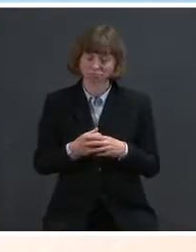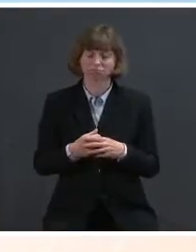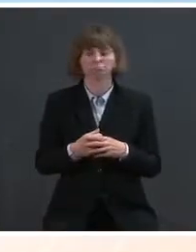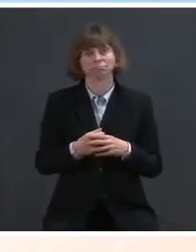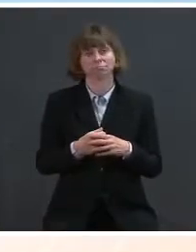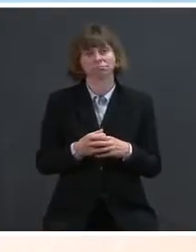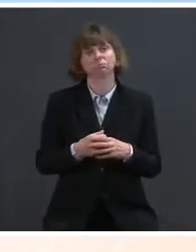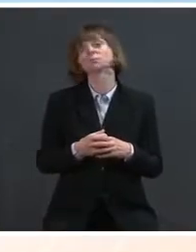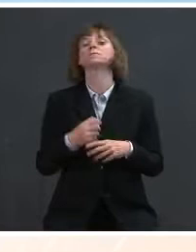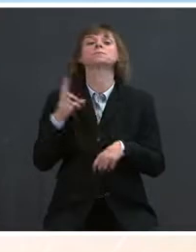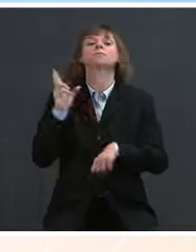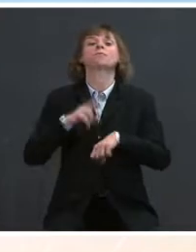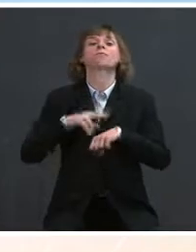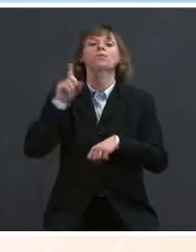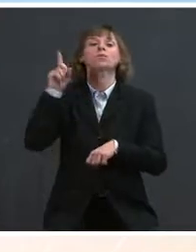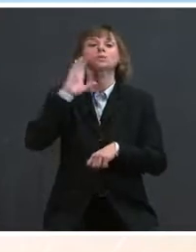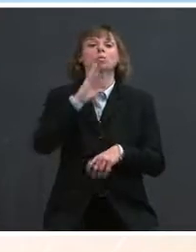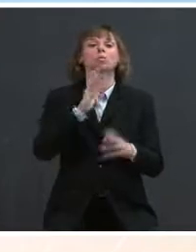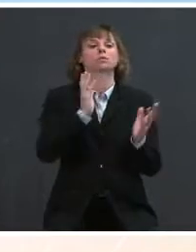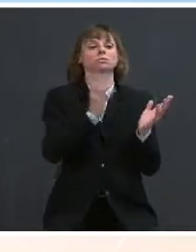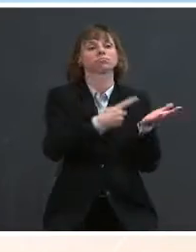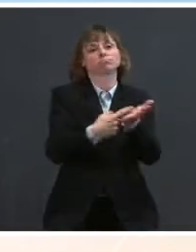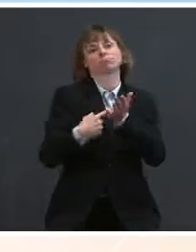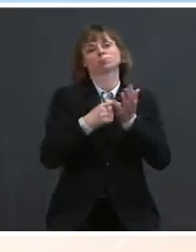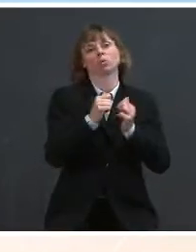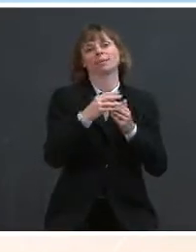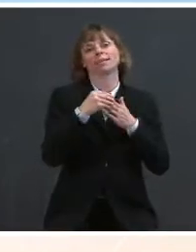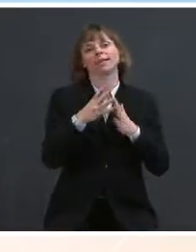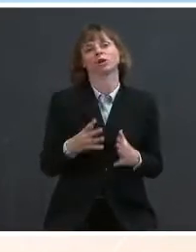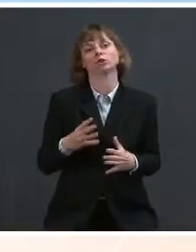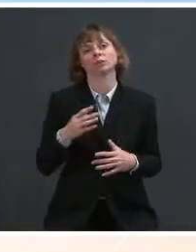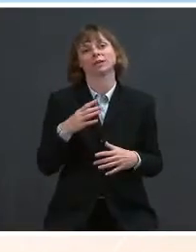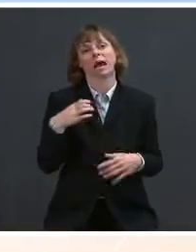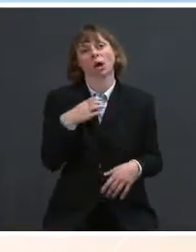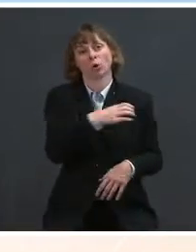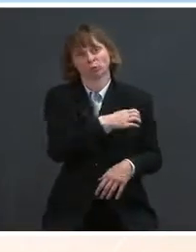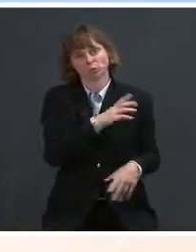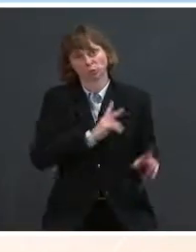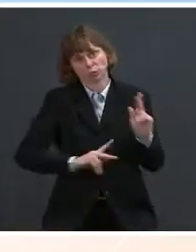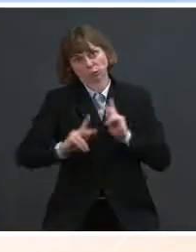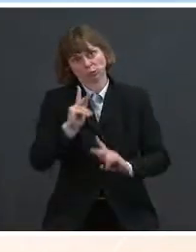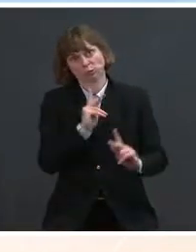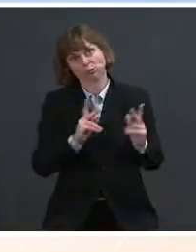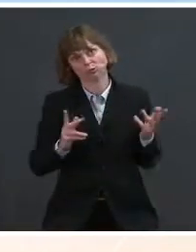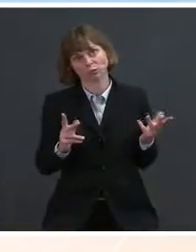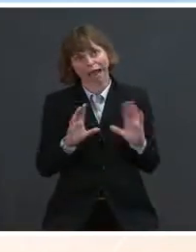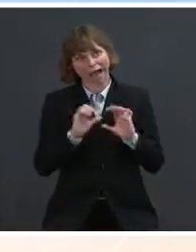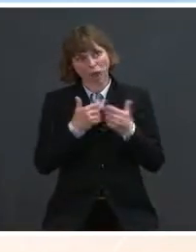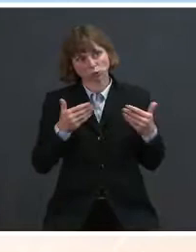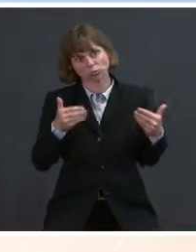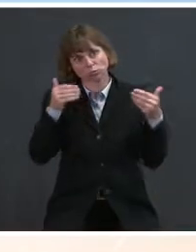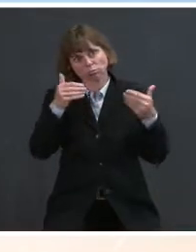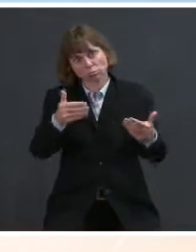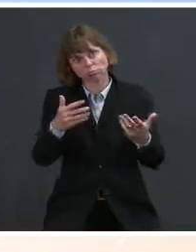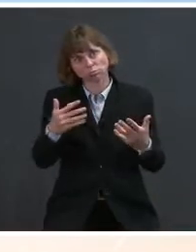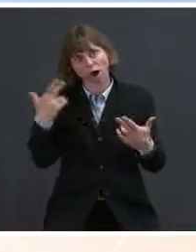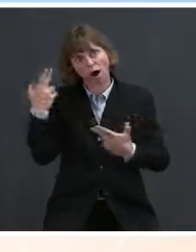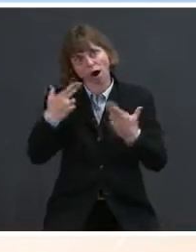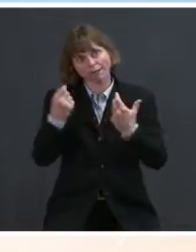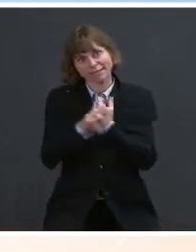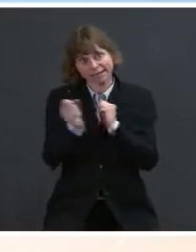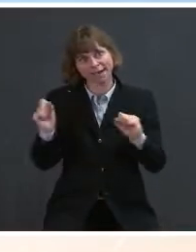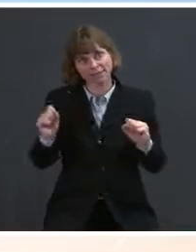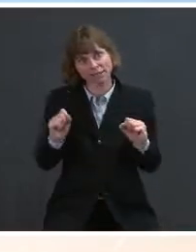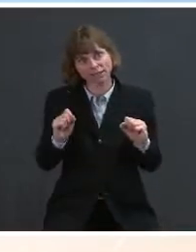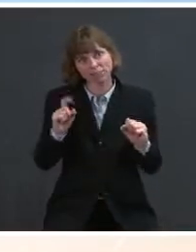with leaders and members of Congress about how to move forward with gun safety measures. It's a priority to him, but